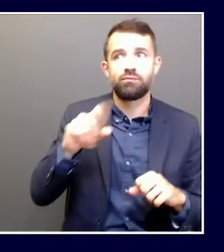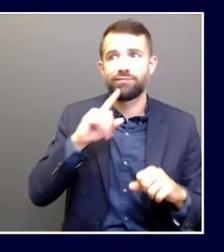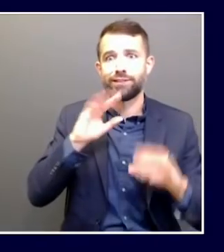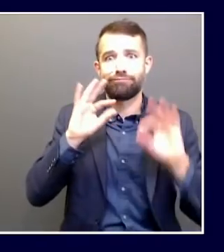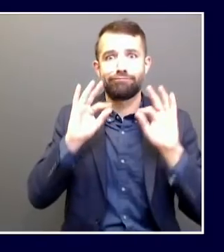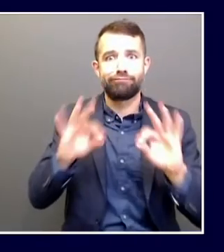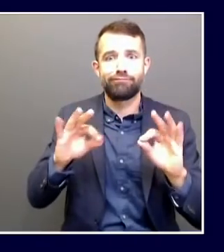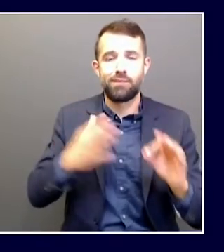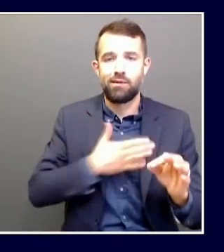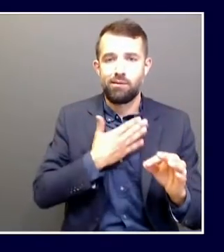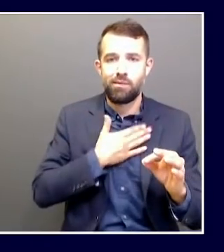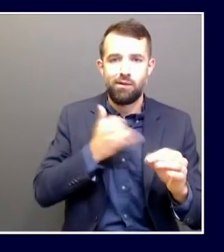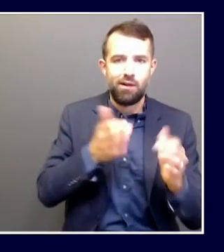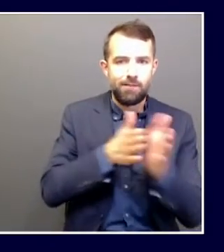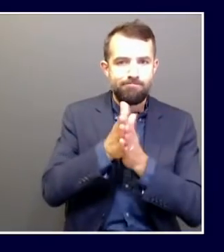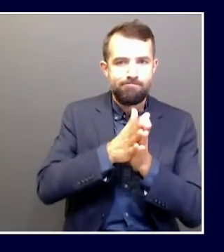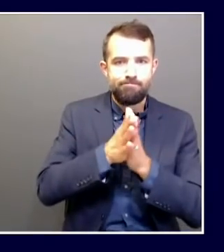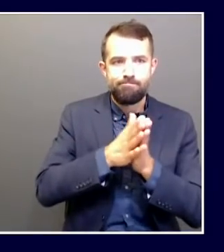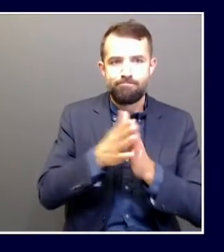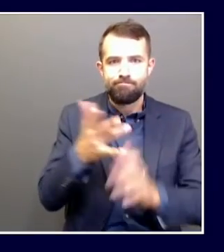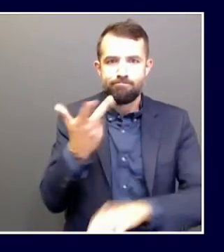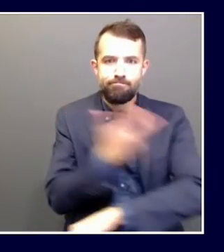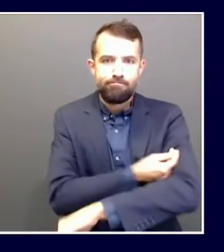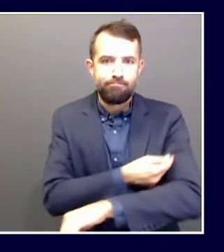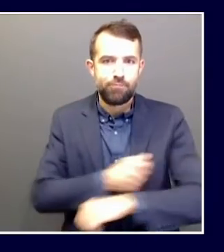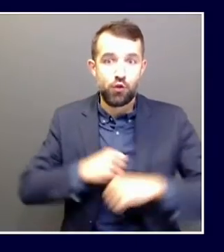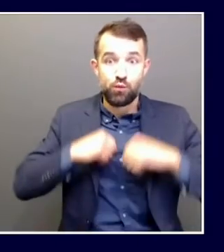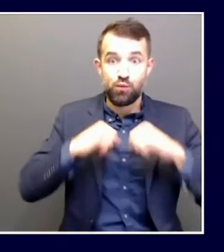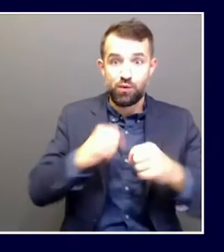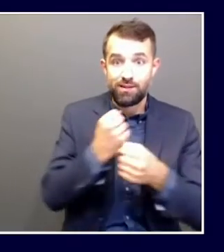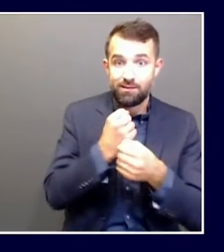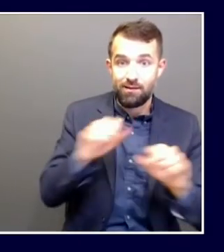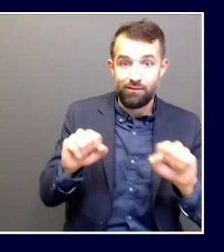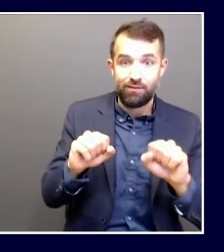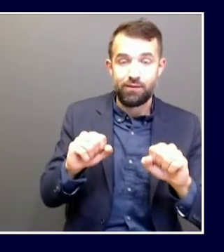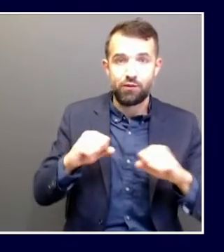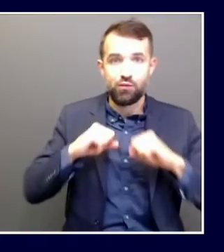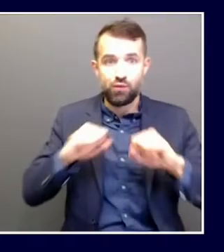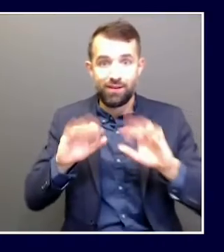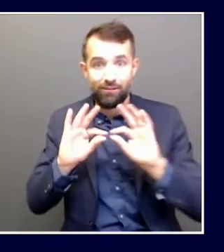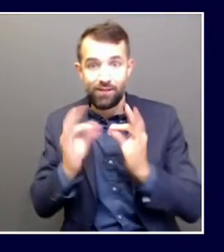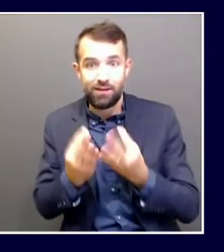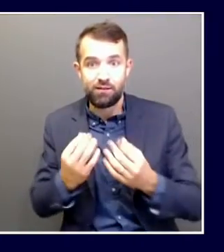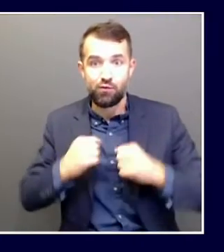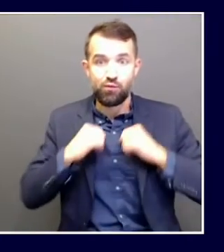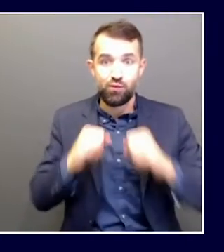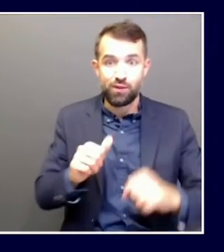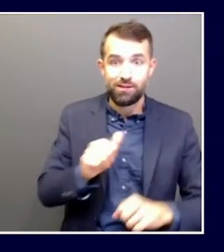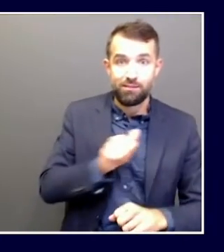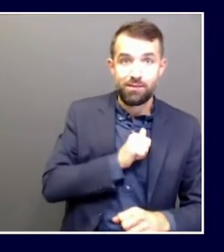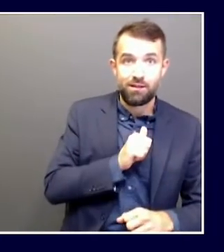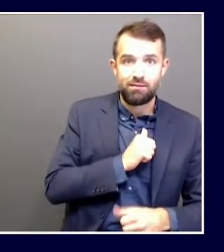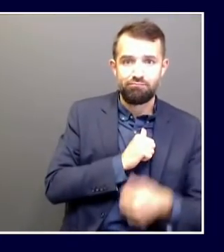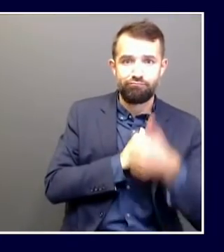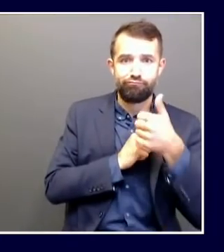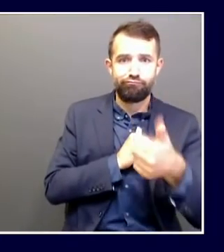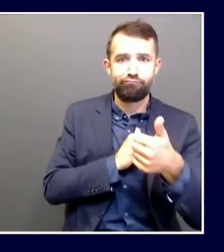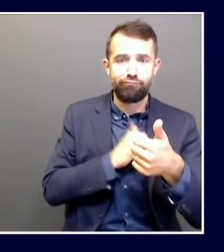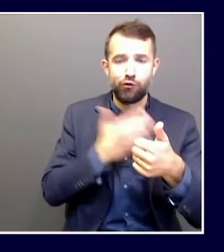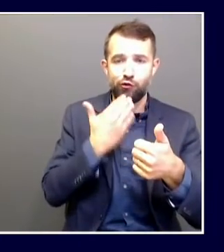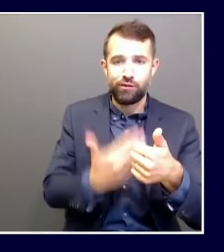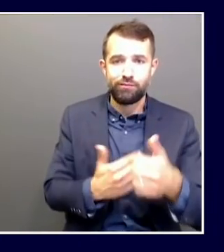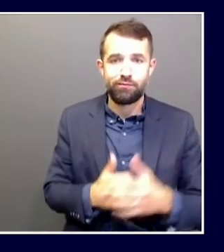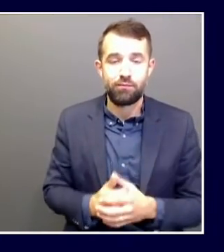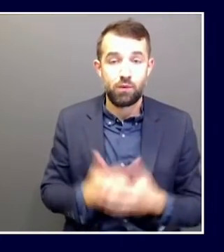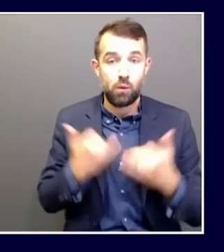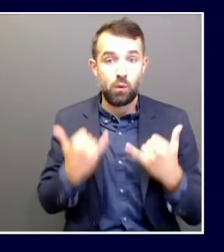to stay safe, to keep themselves and their families safe. The reason I wanted to talk about it today was to clarify and boost the